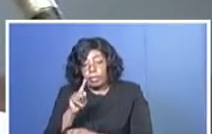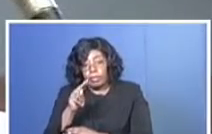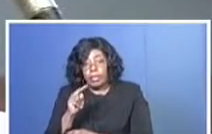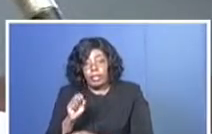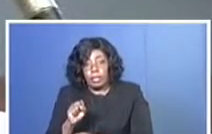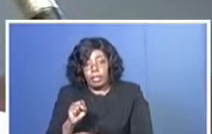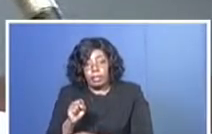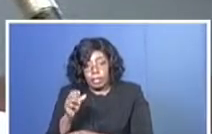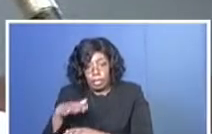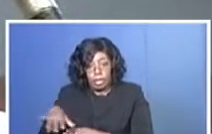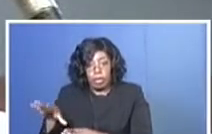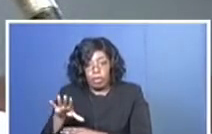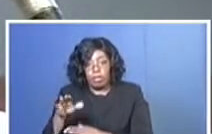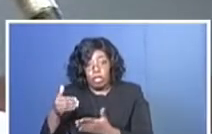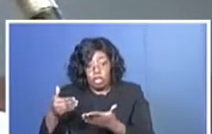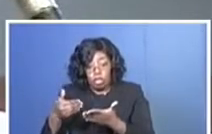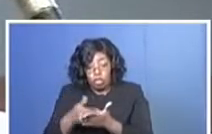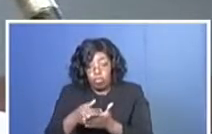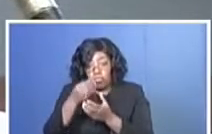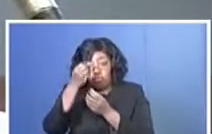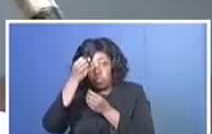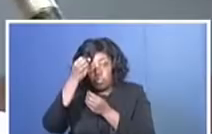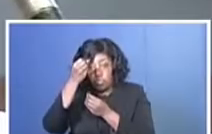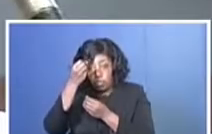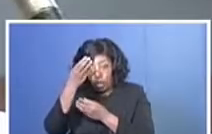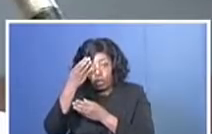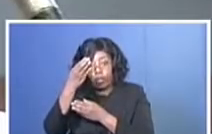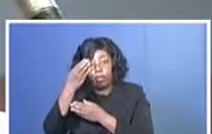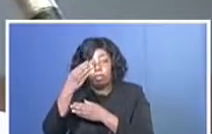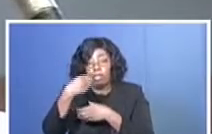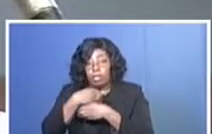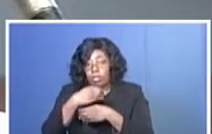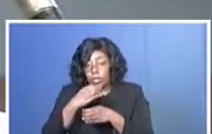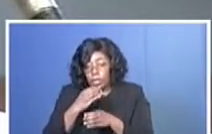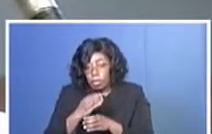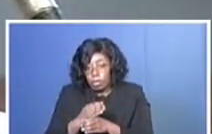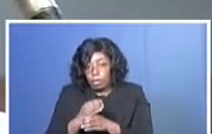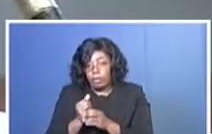areas: new content and content creation,